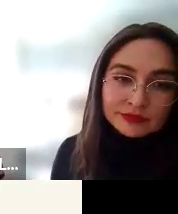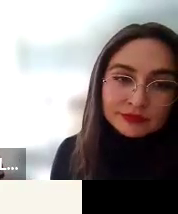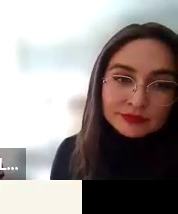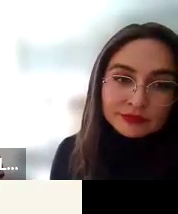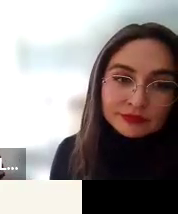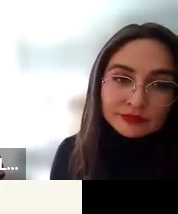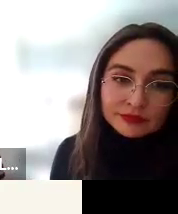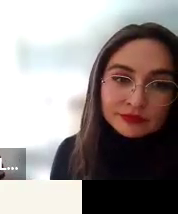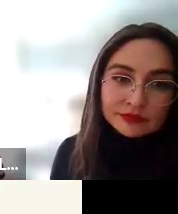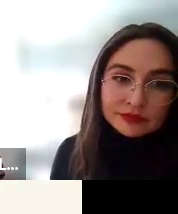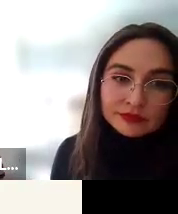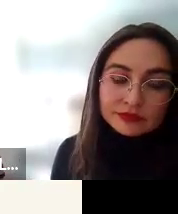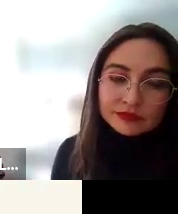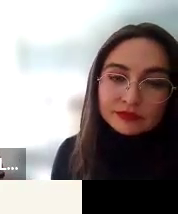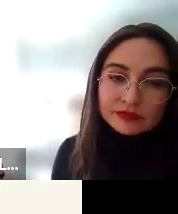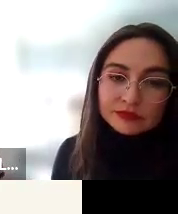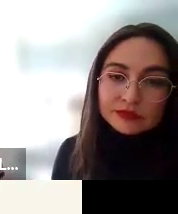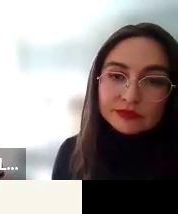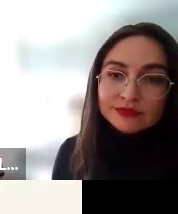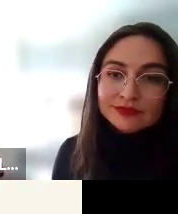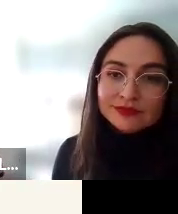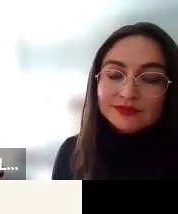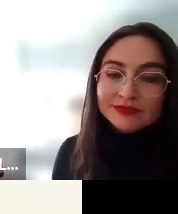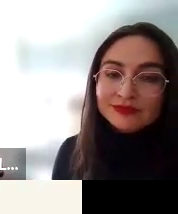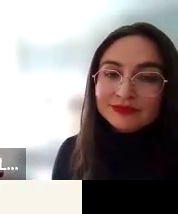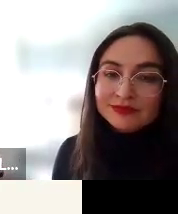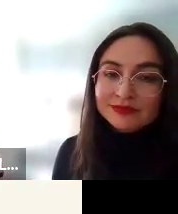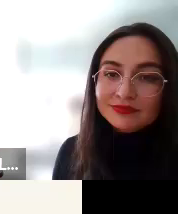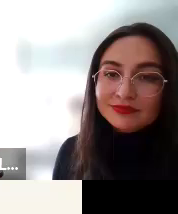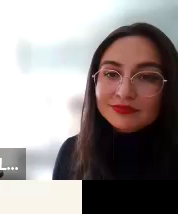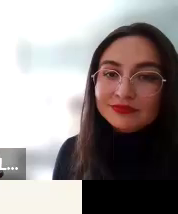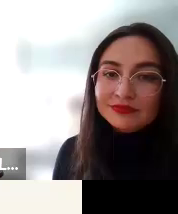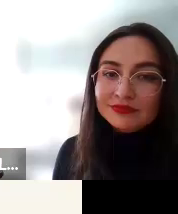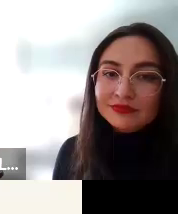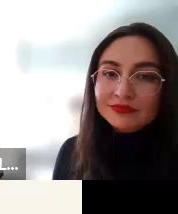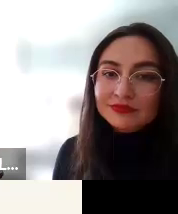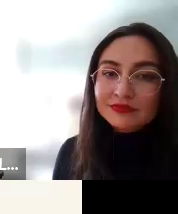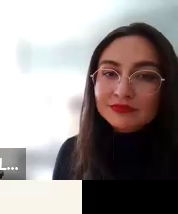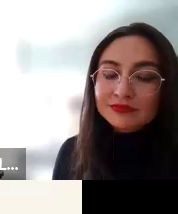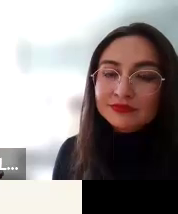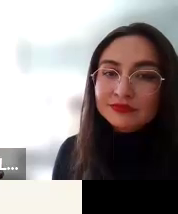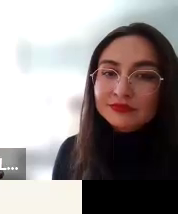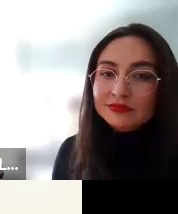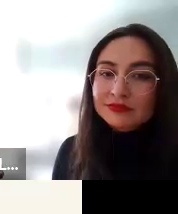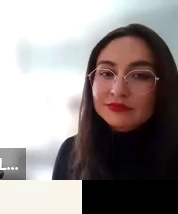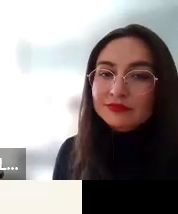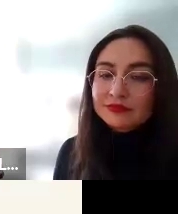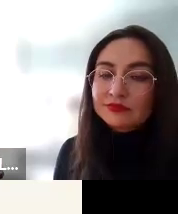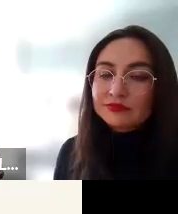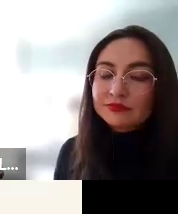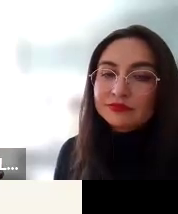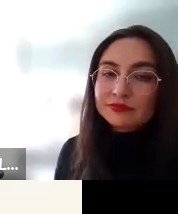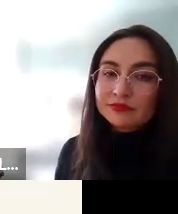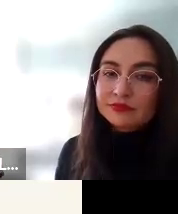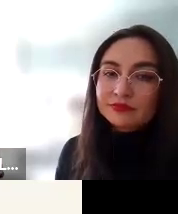typically bring, a good sized team to support any communication or any needs